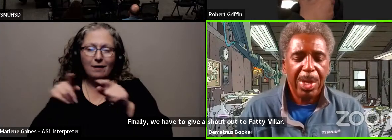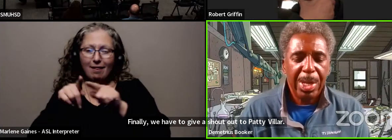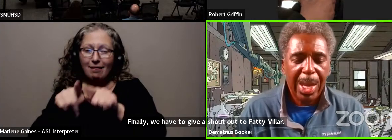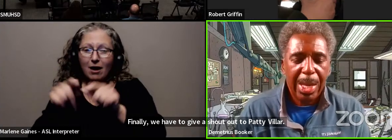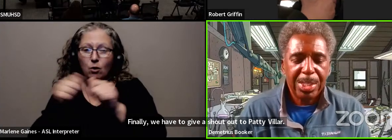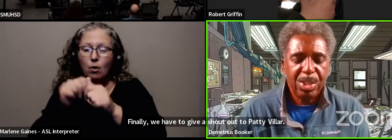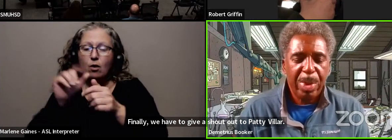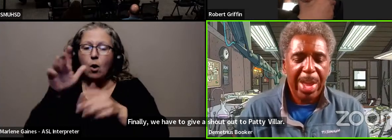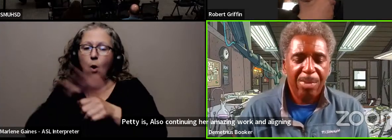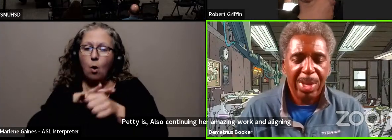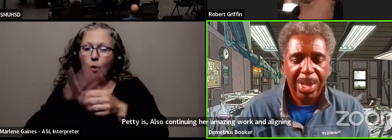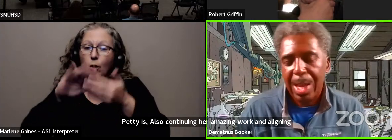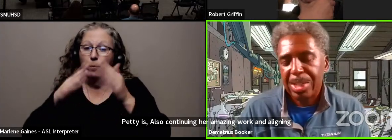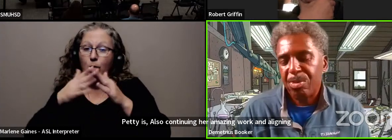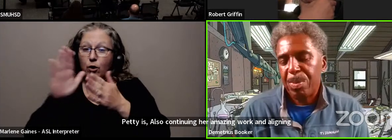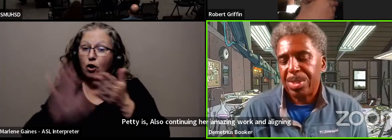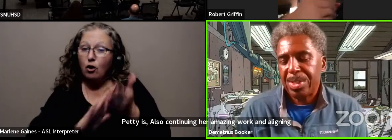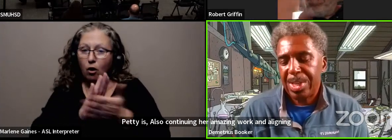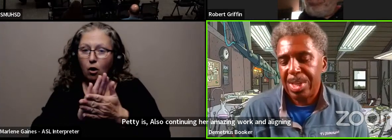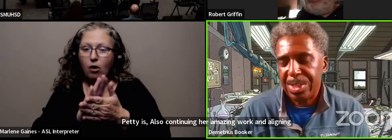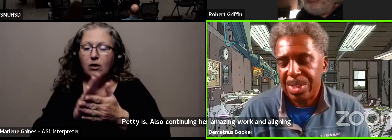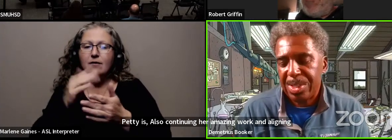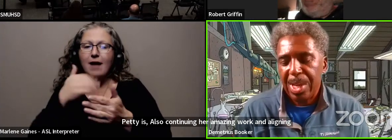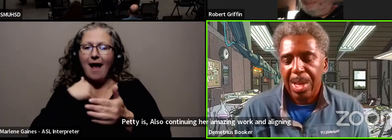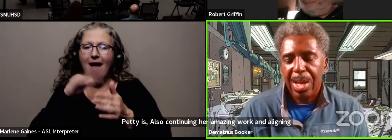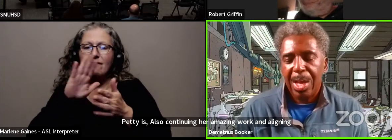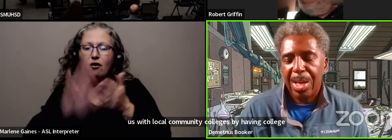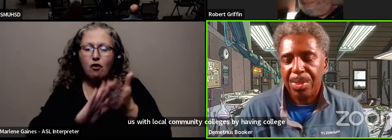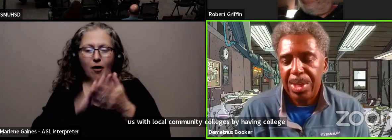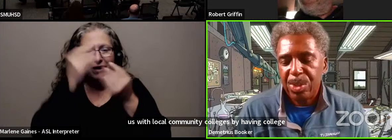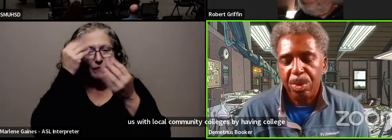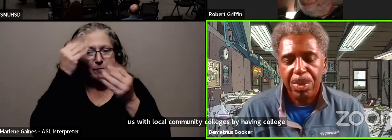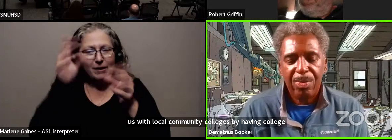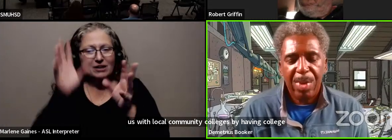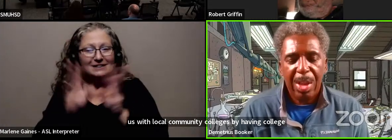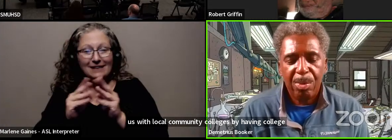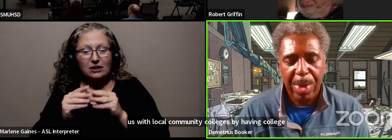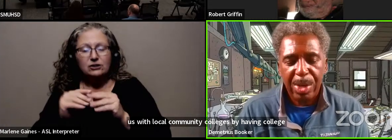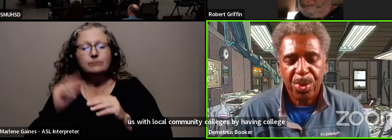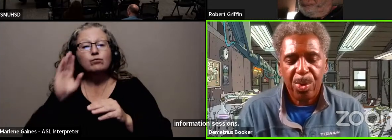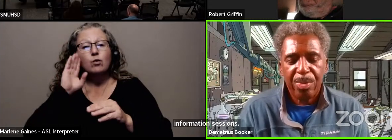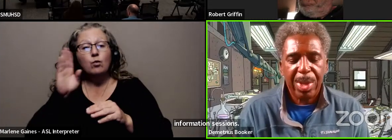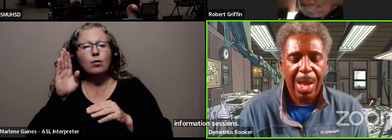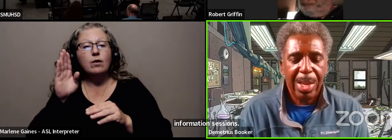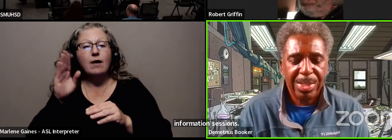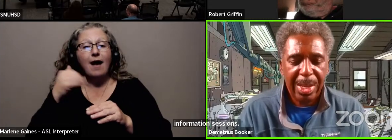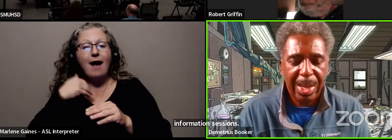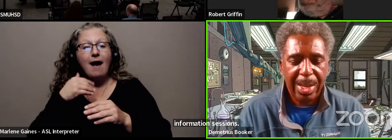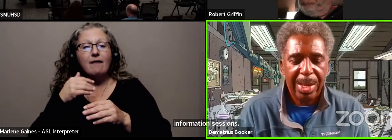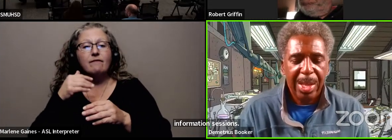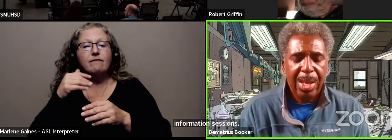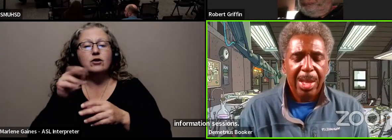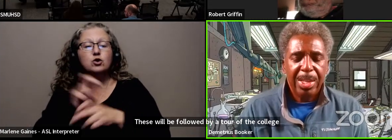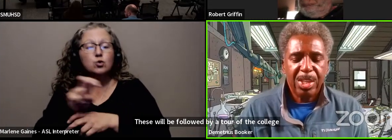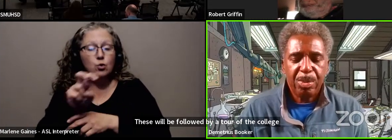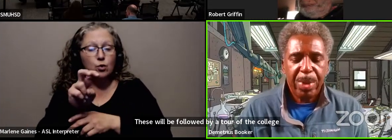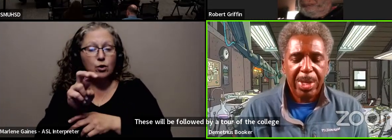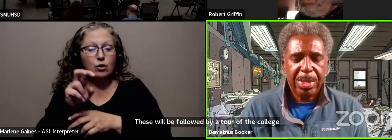local community colleges by having college information sessions. These will be followed by a tour of the college